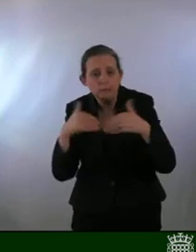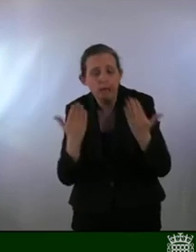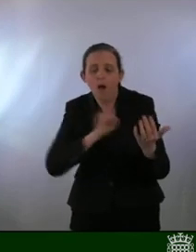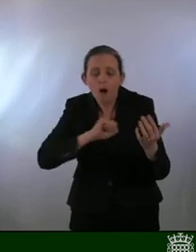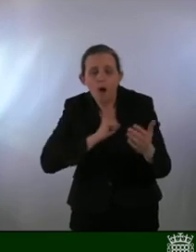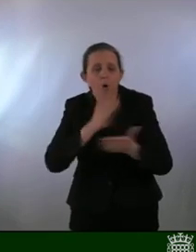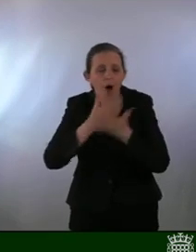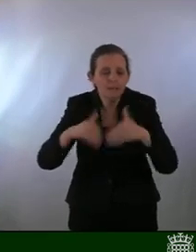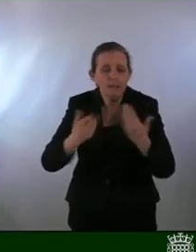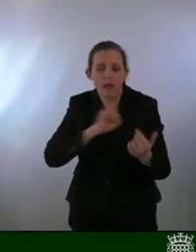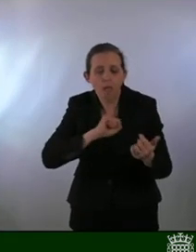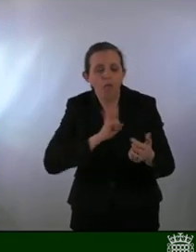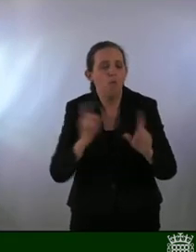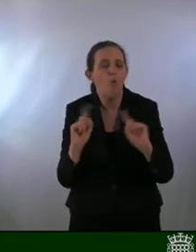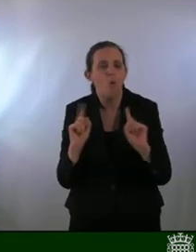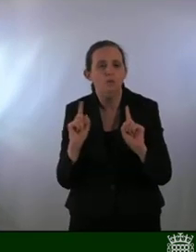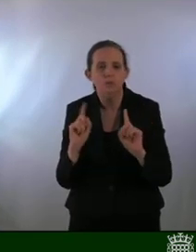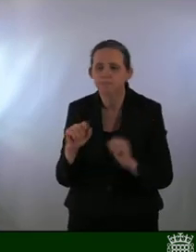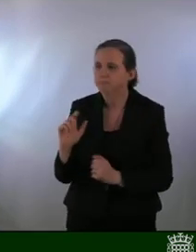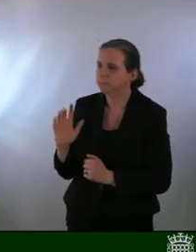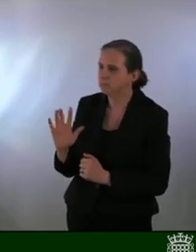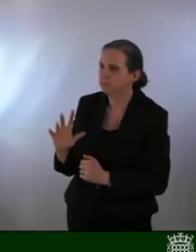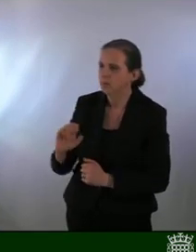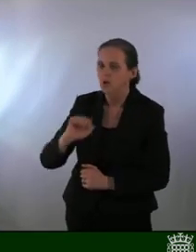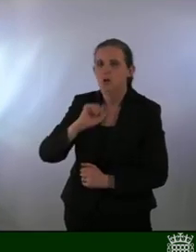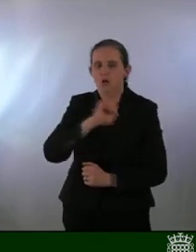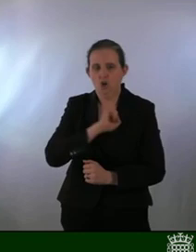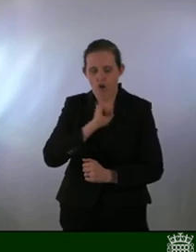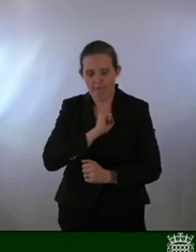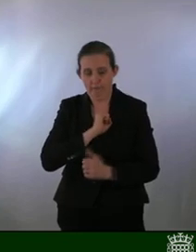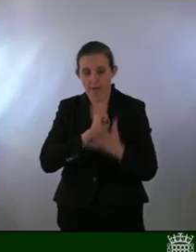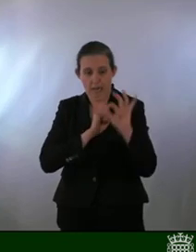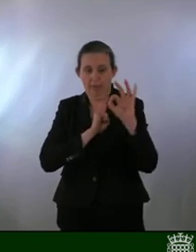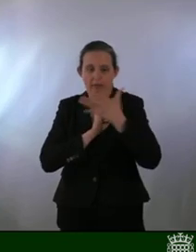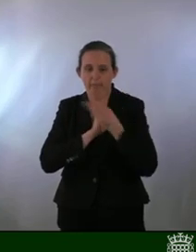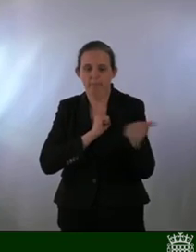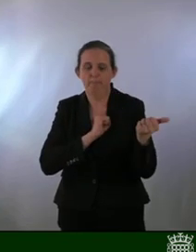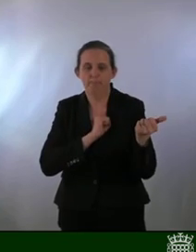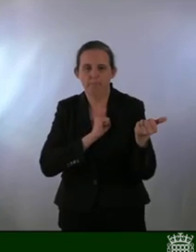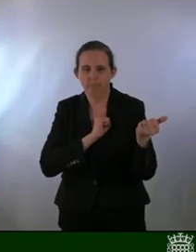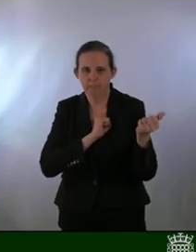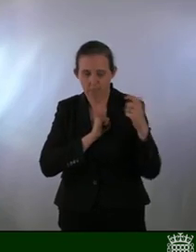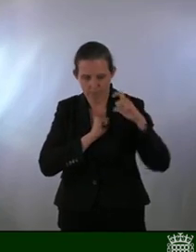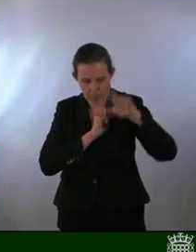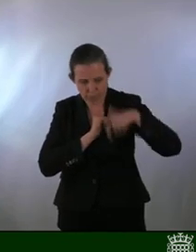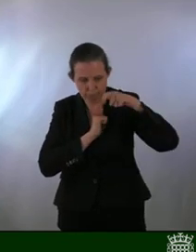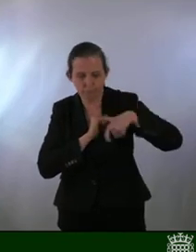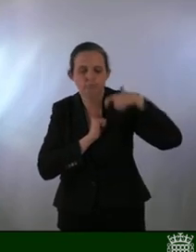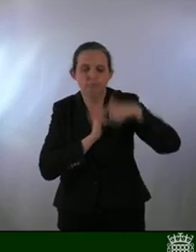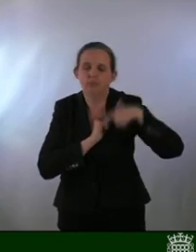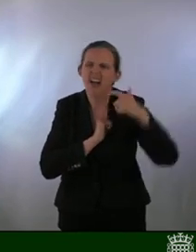It's a cough that doesn't go away. It's not an irregular cough. I can't give any more detail on